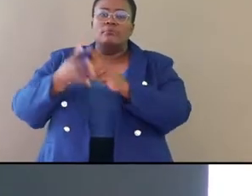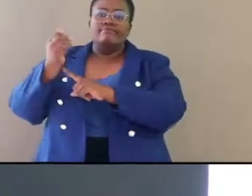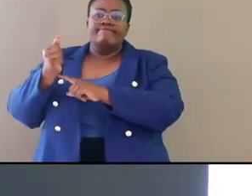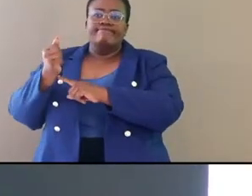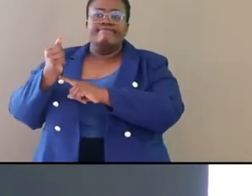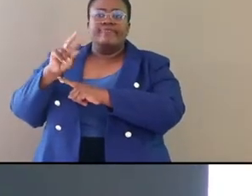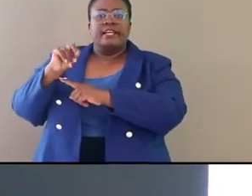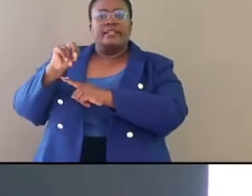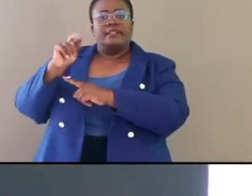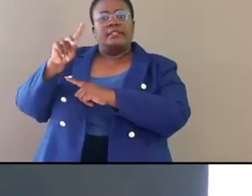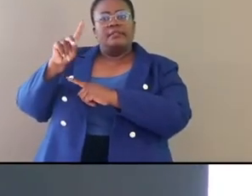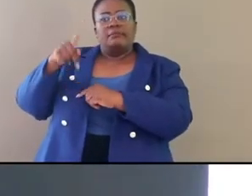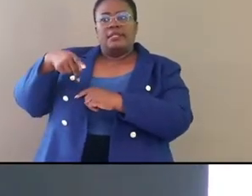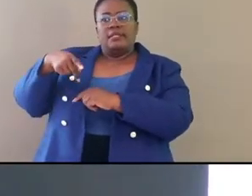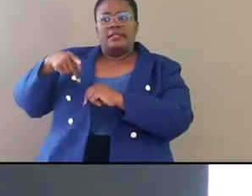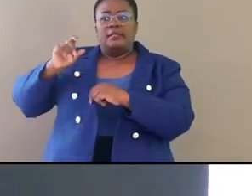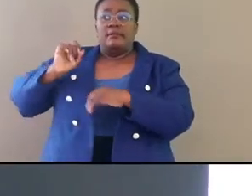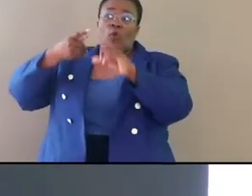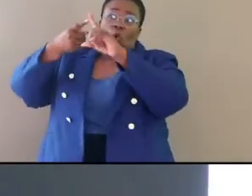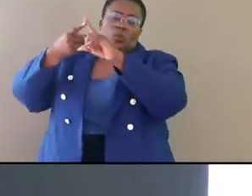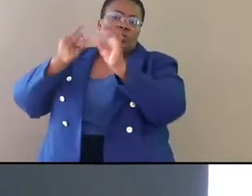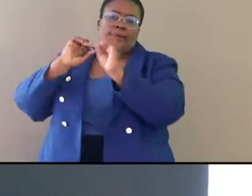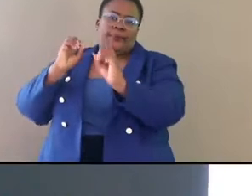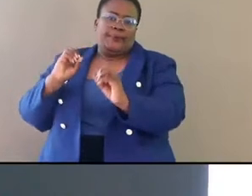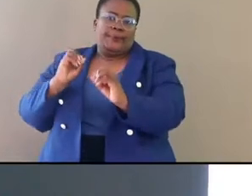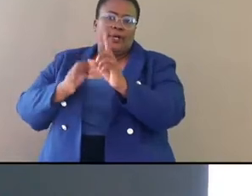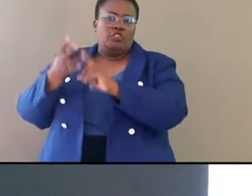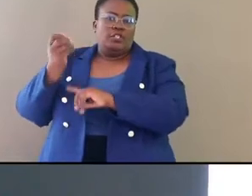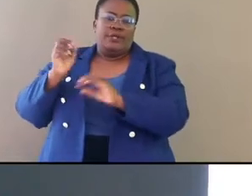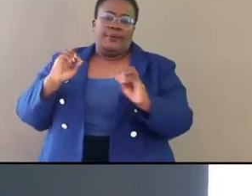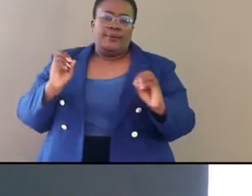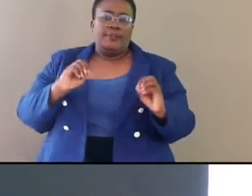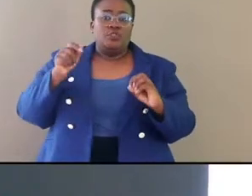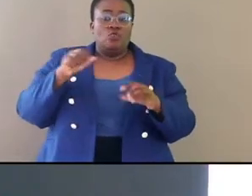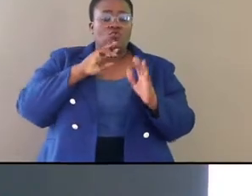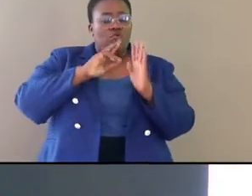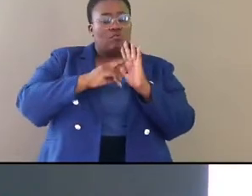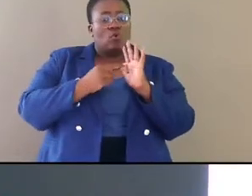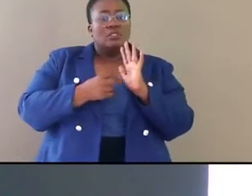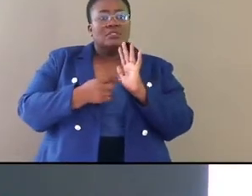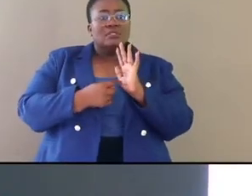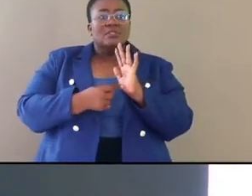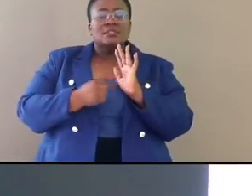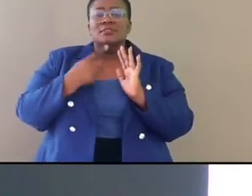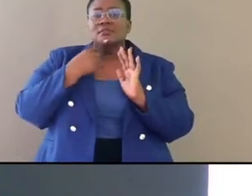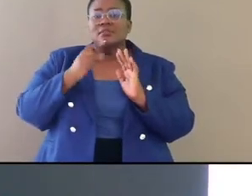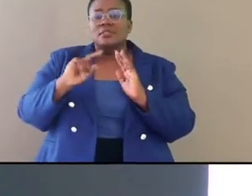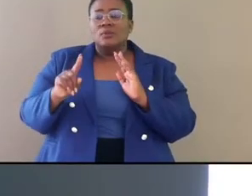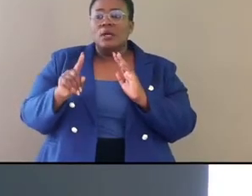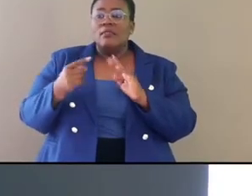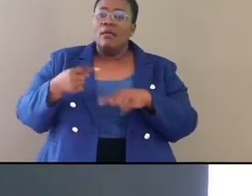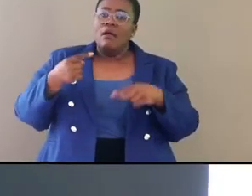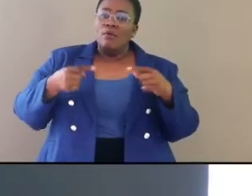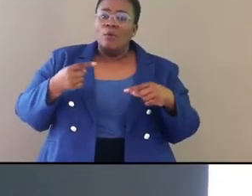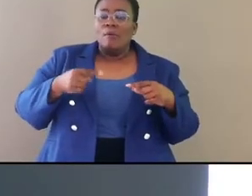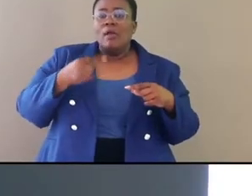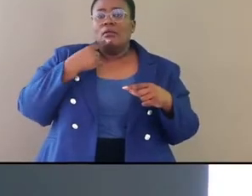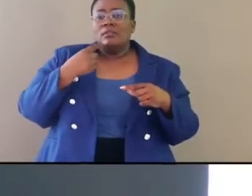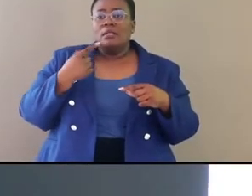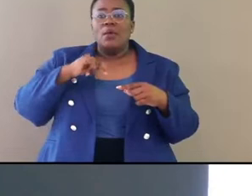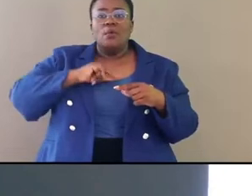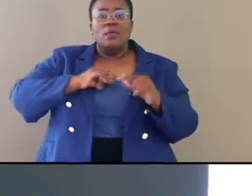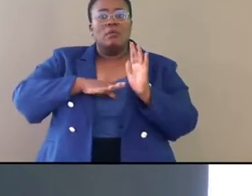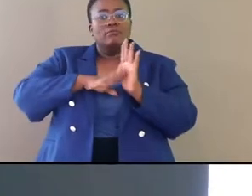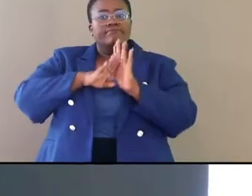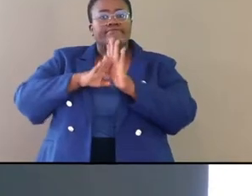Development Plan goals. And in this report what is interesting to me is of course the arguments that you know we should be increasing